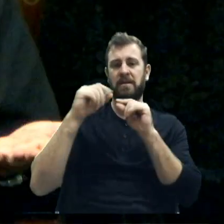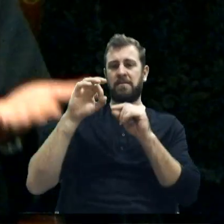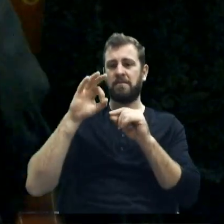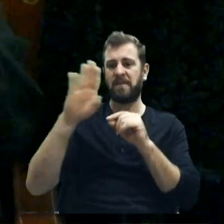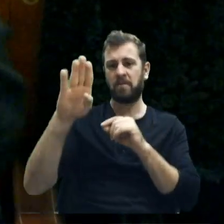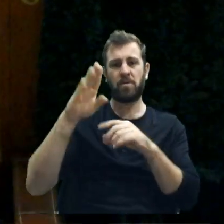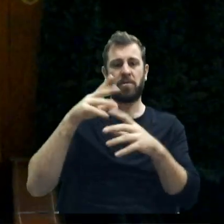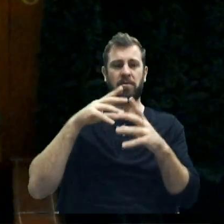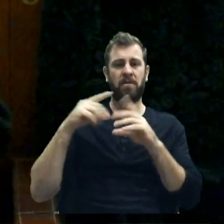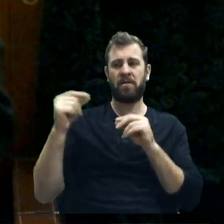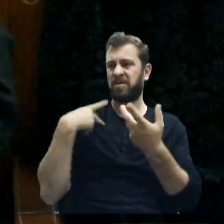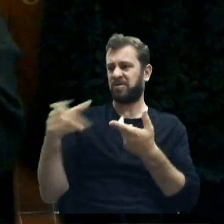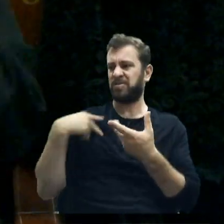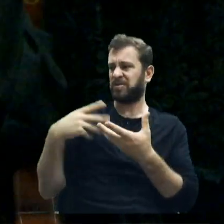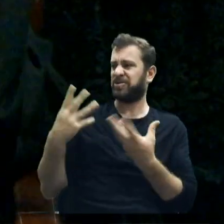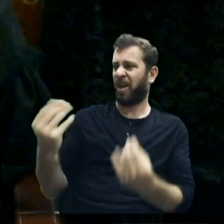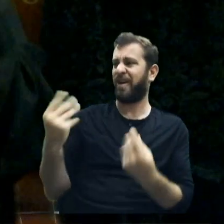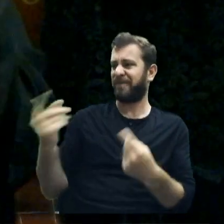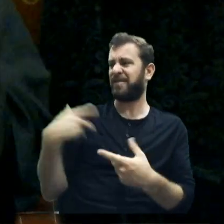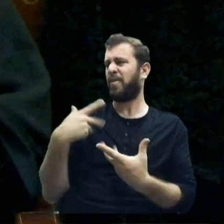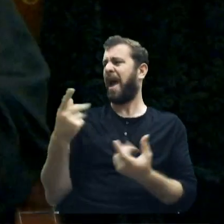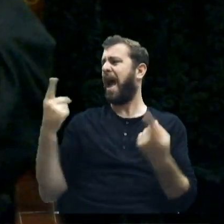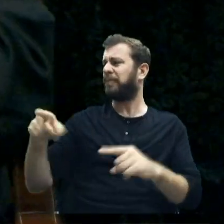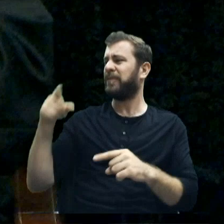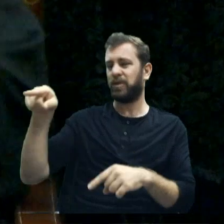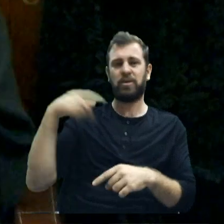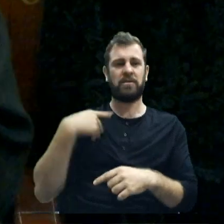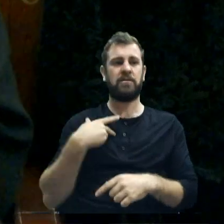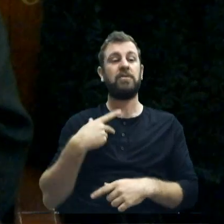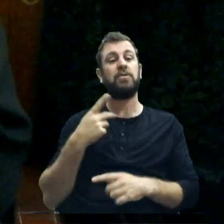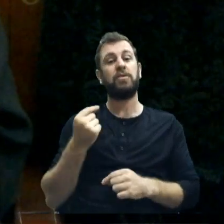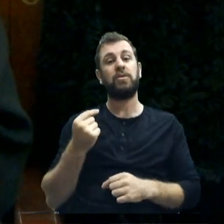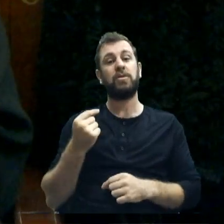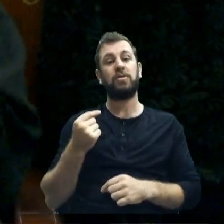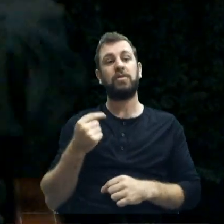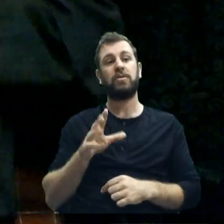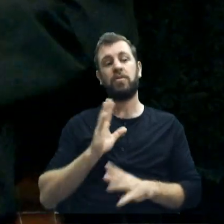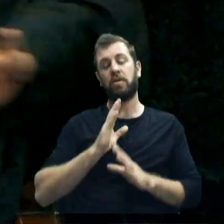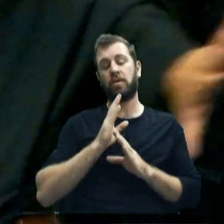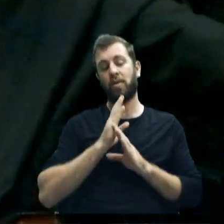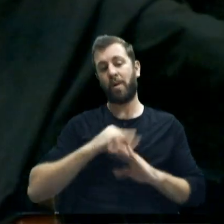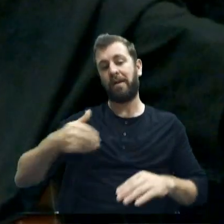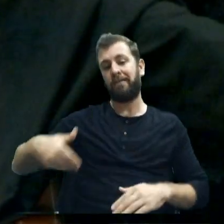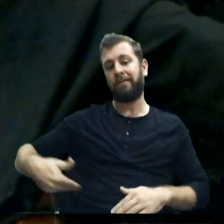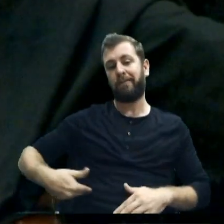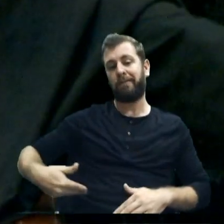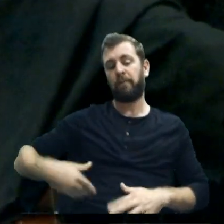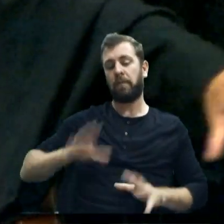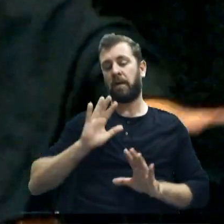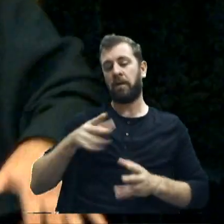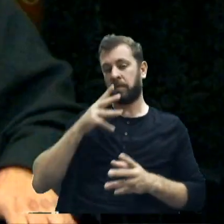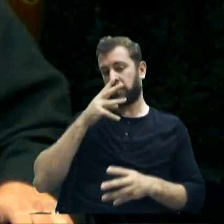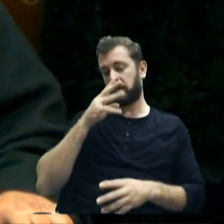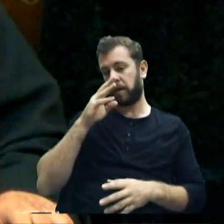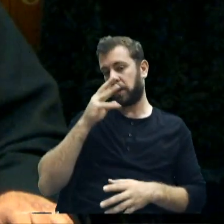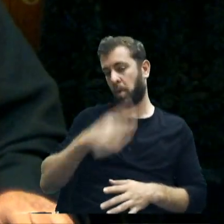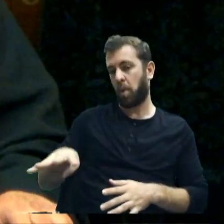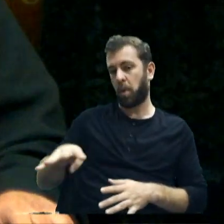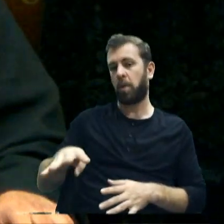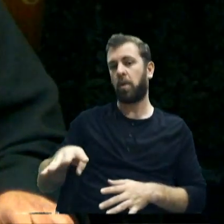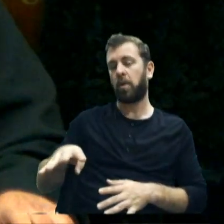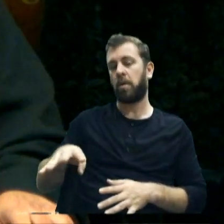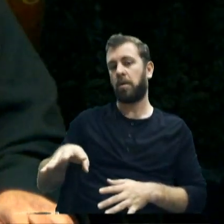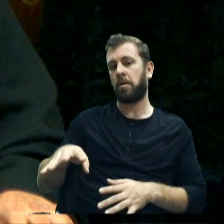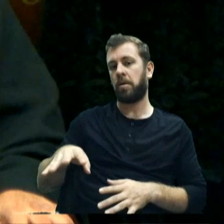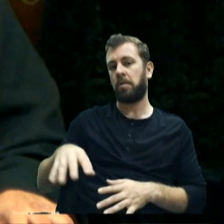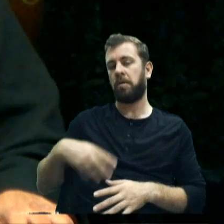to you, blah, blah, blah, this and that, and we don't want to handle that, so we'll quiet the conscience, we'll remove the thud from my parents, and I'll continue to go